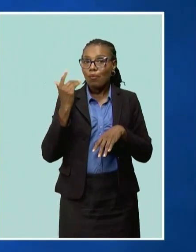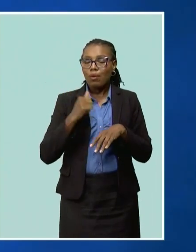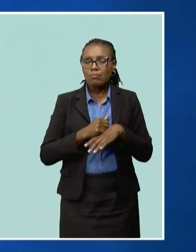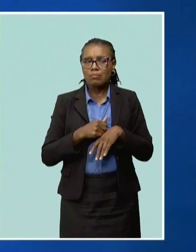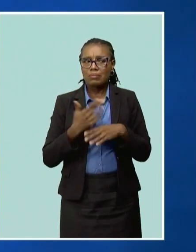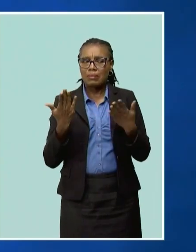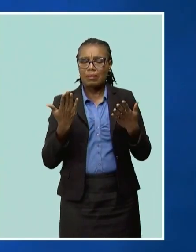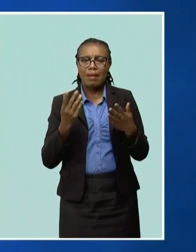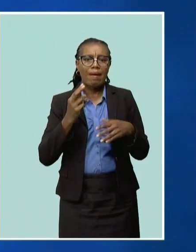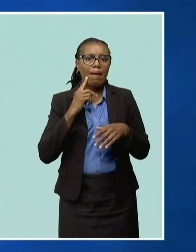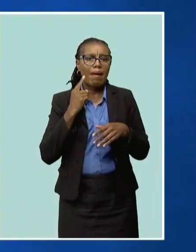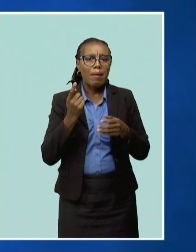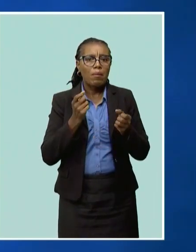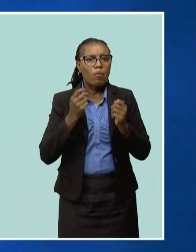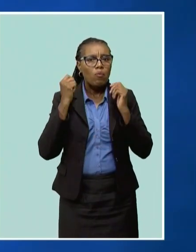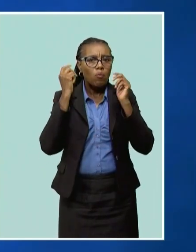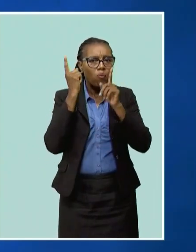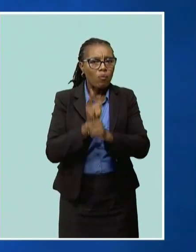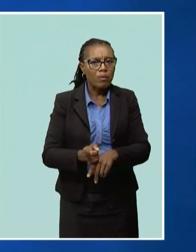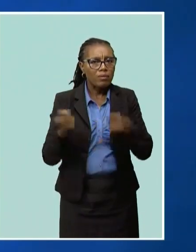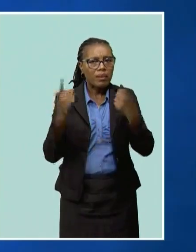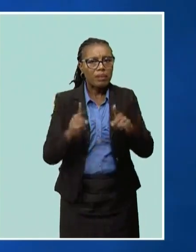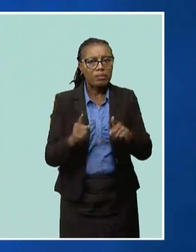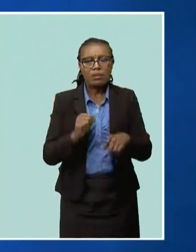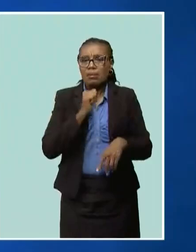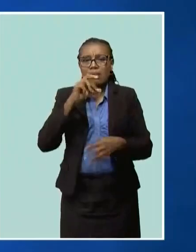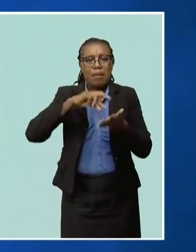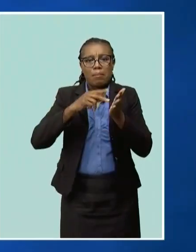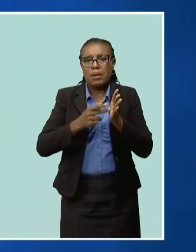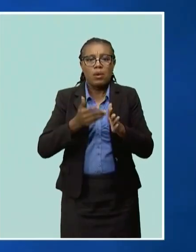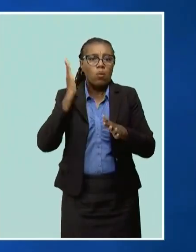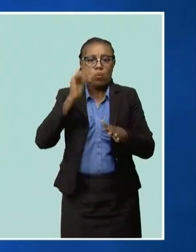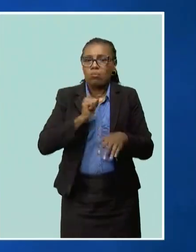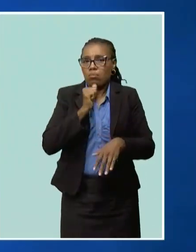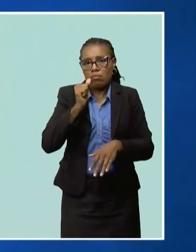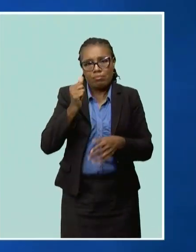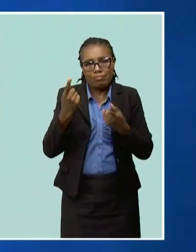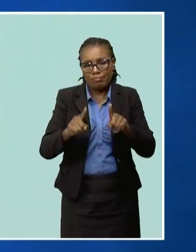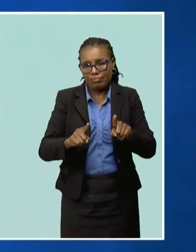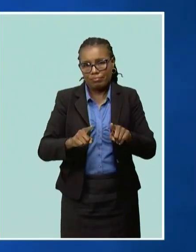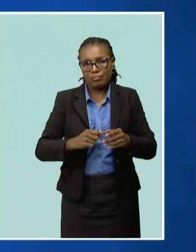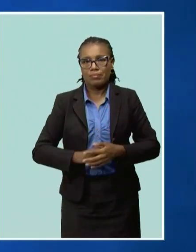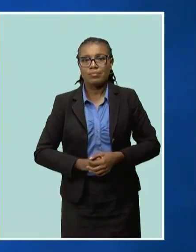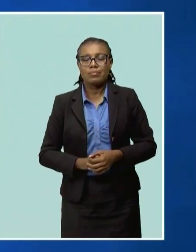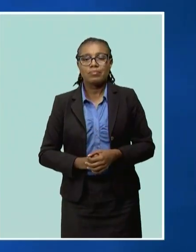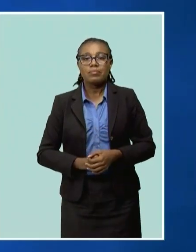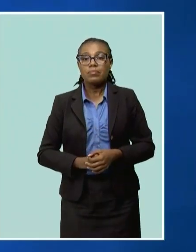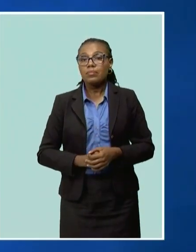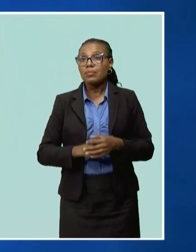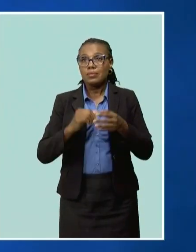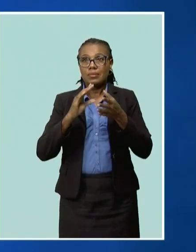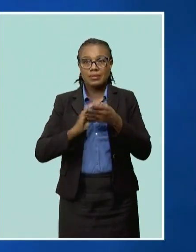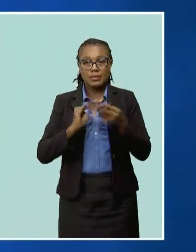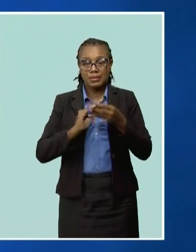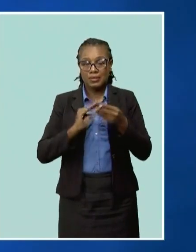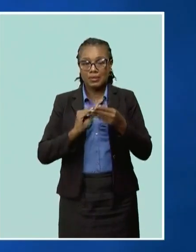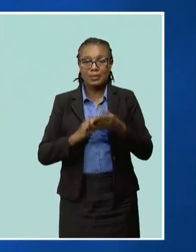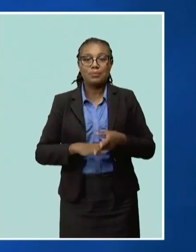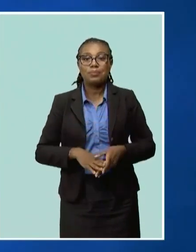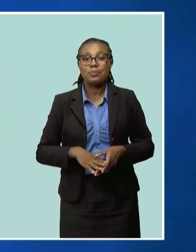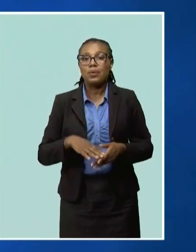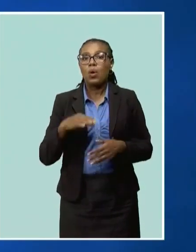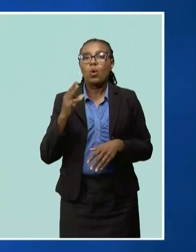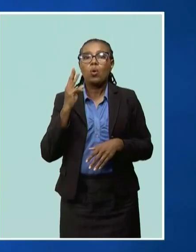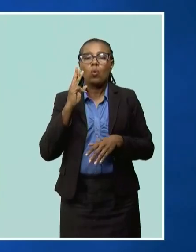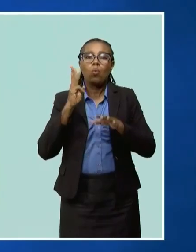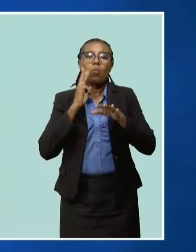occur frequently does not mean they're not going to happen. But the international weather expert has high hopes for the region in its effort to ensure